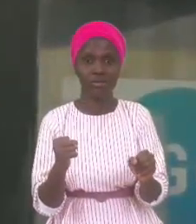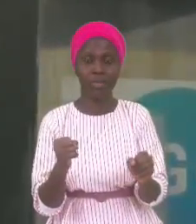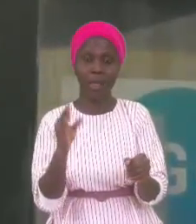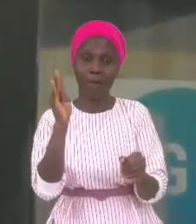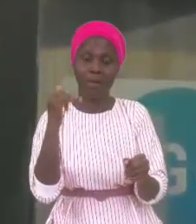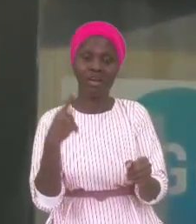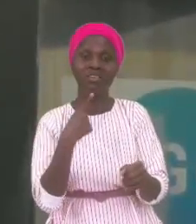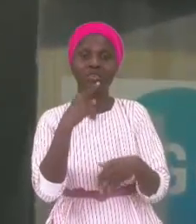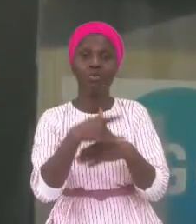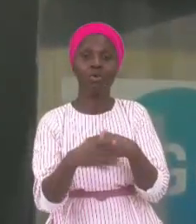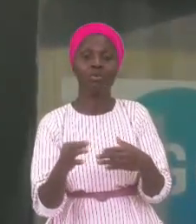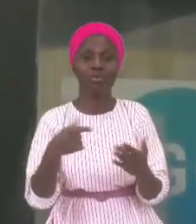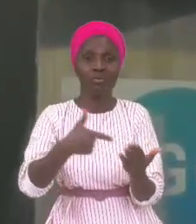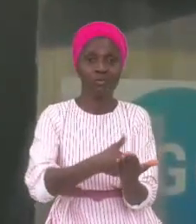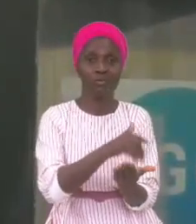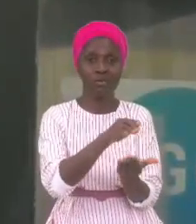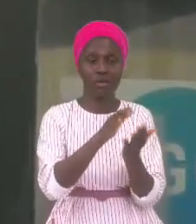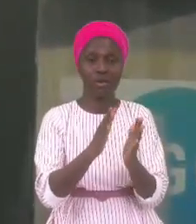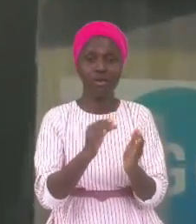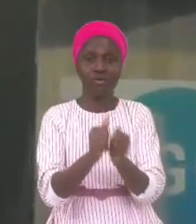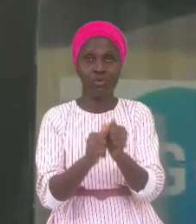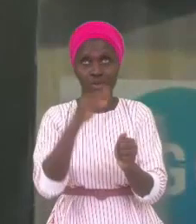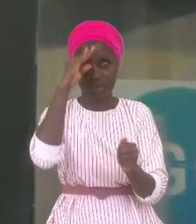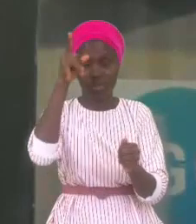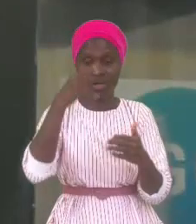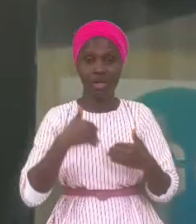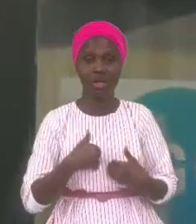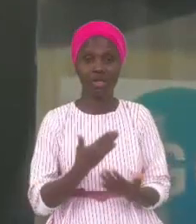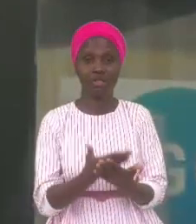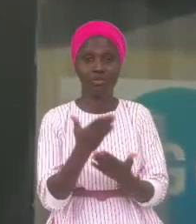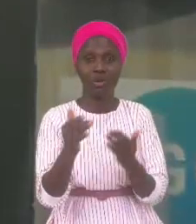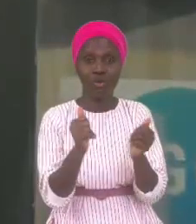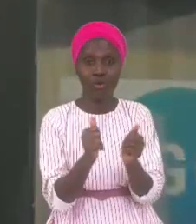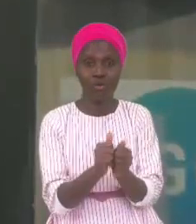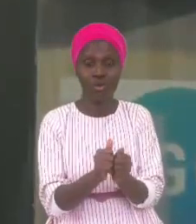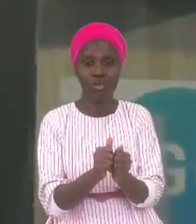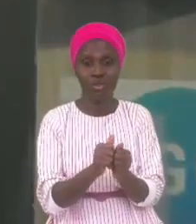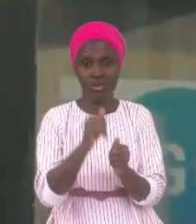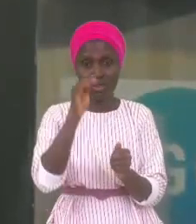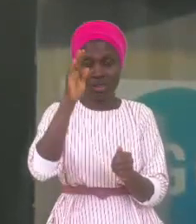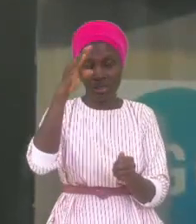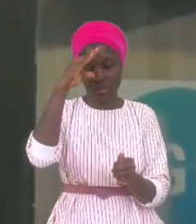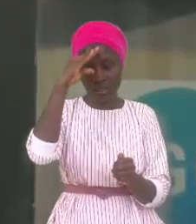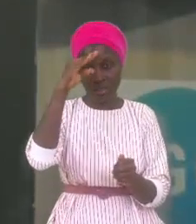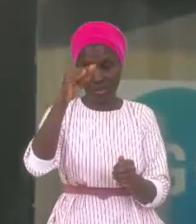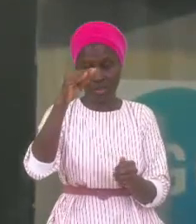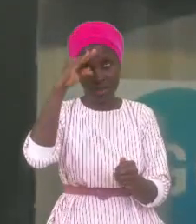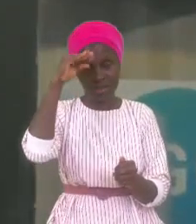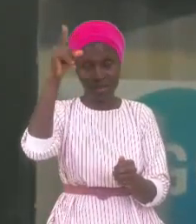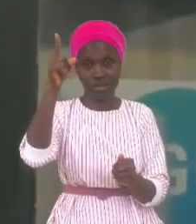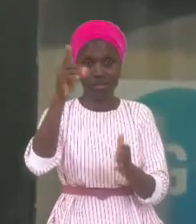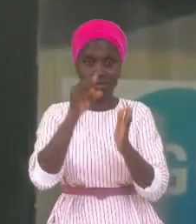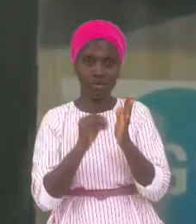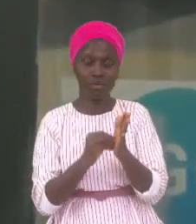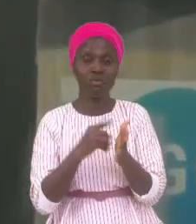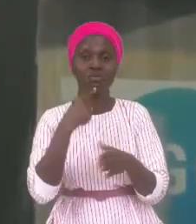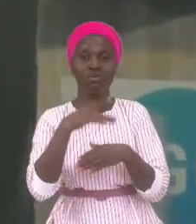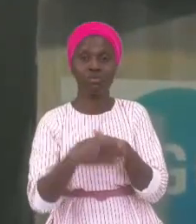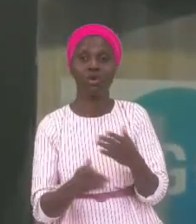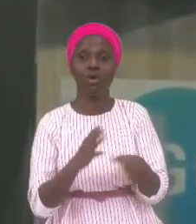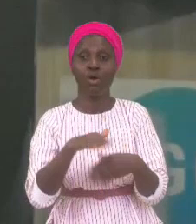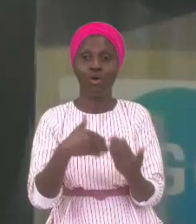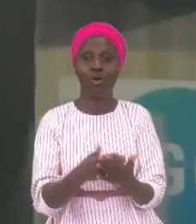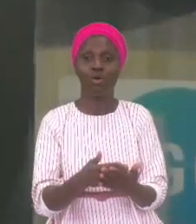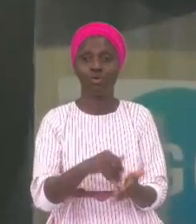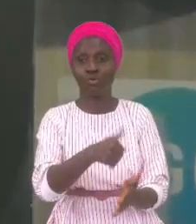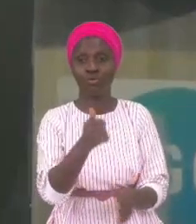which he has purchased with his own blood, that is the church. All those people who are the ecclesia of God,